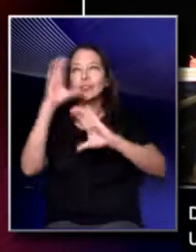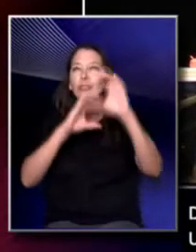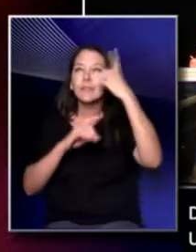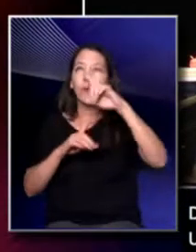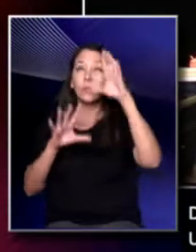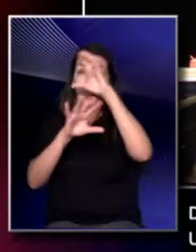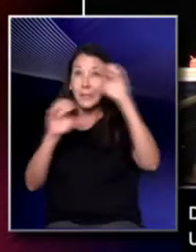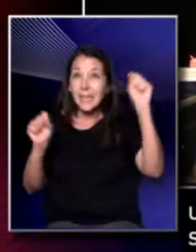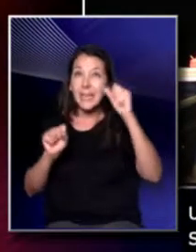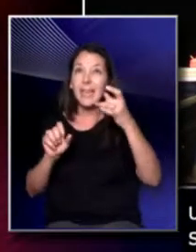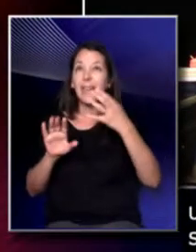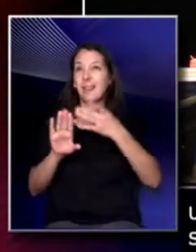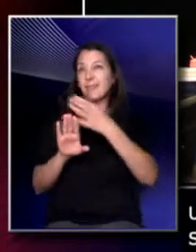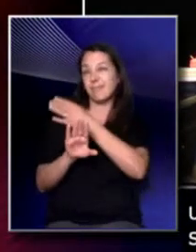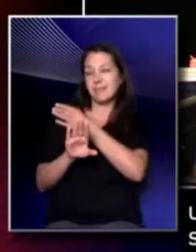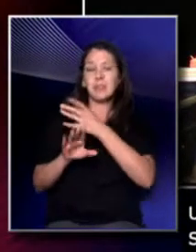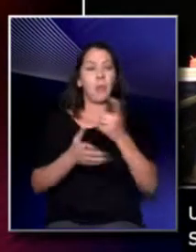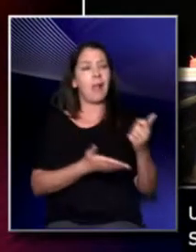the board a lot, so